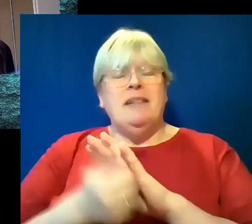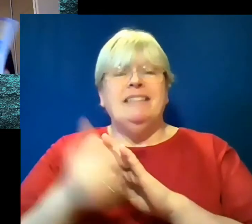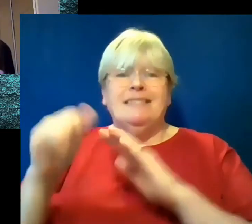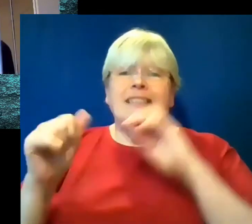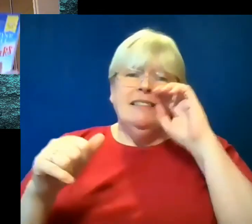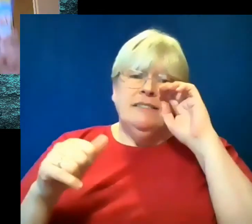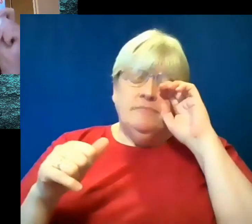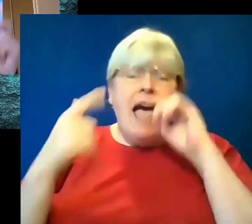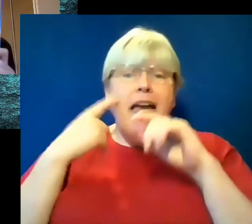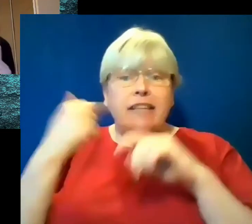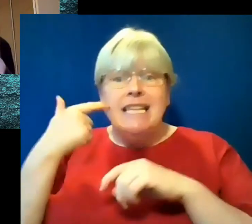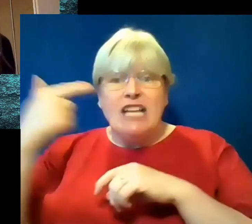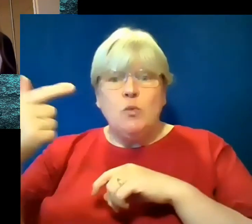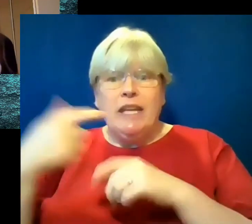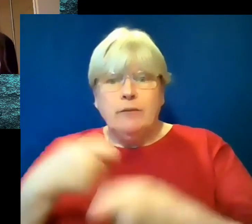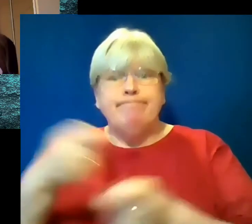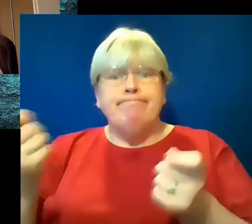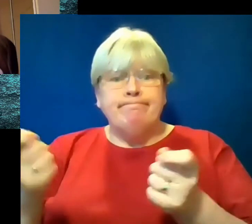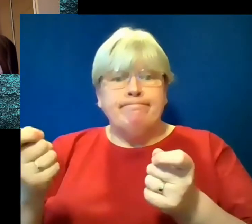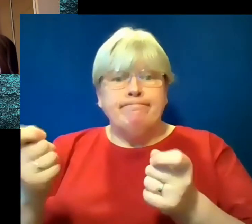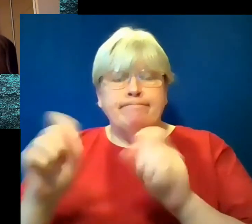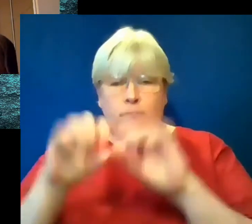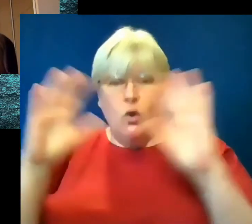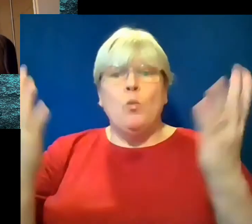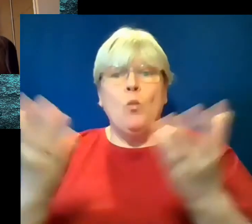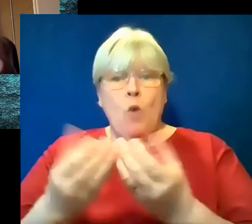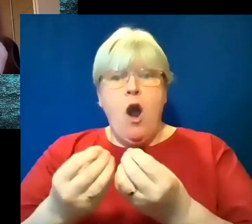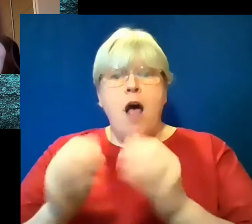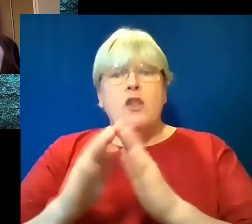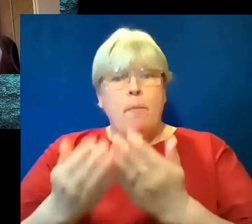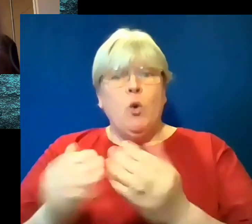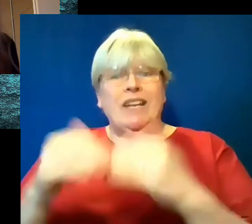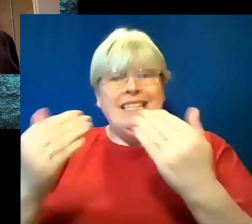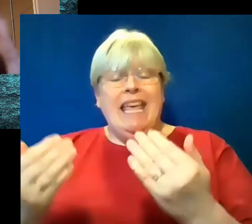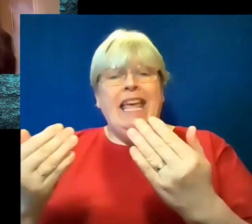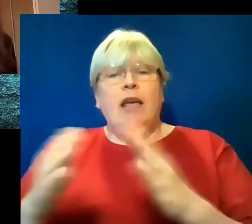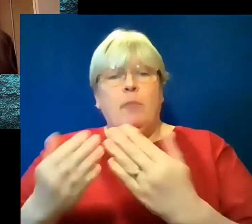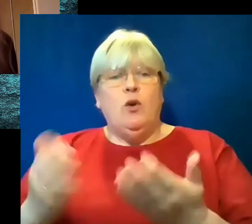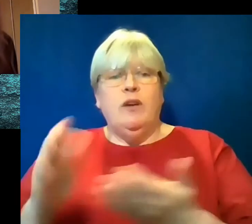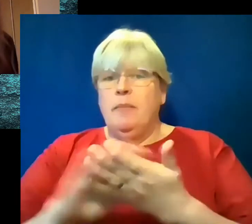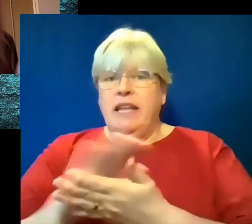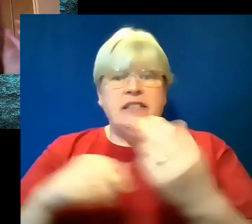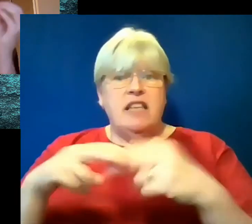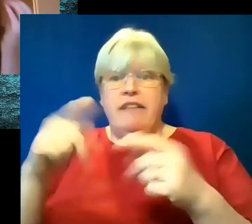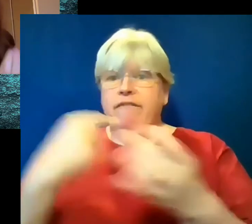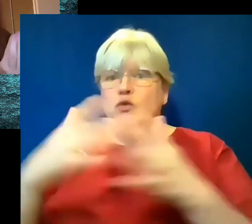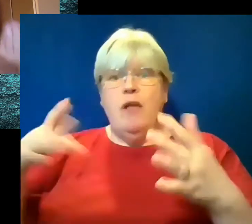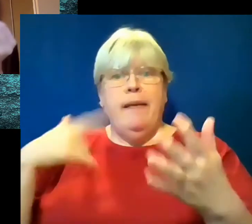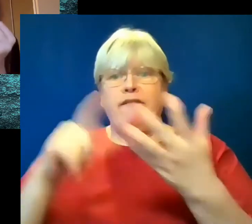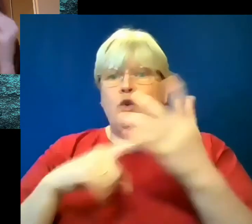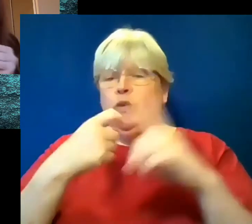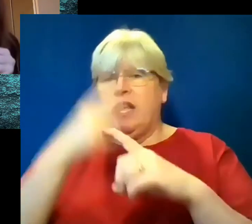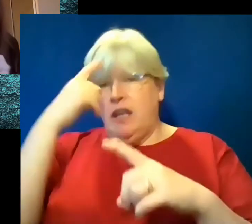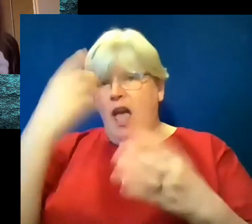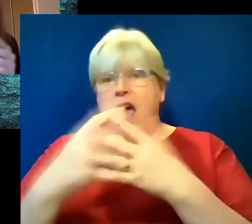out next week. So it is a World Book Day book, which means that if you are a child in the UK, you can get a voucher